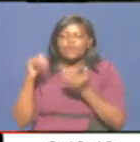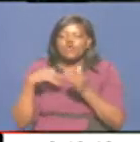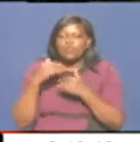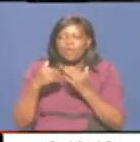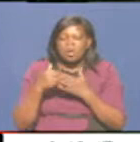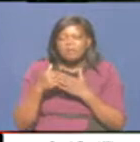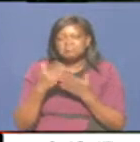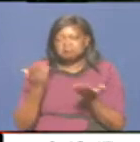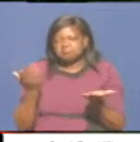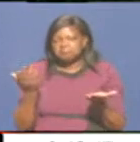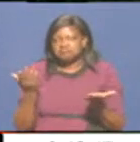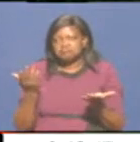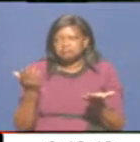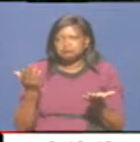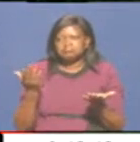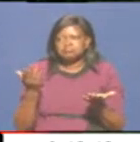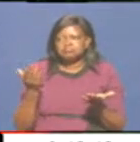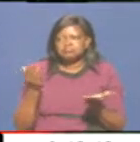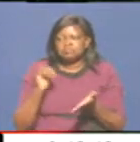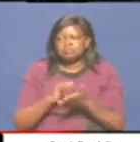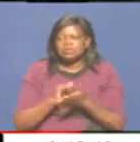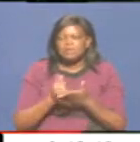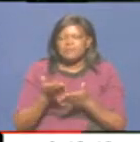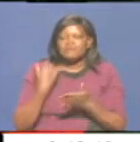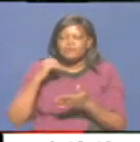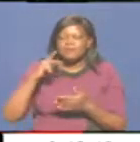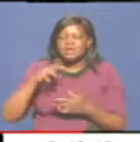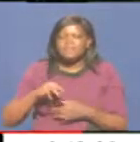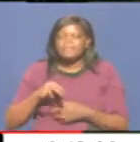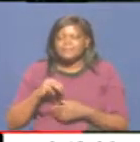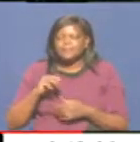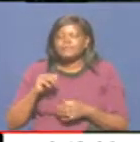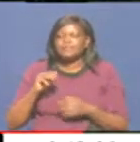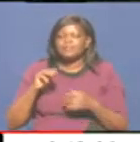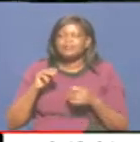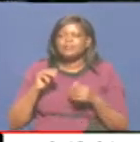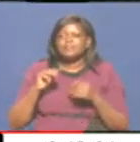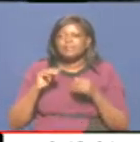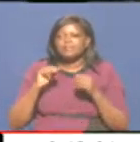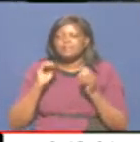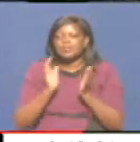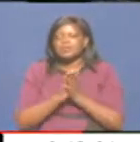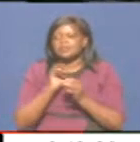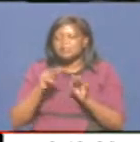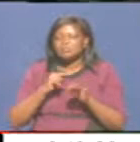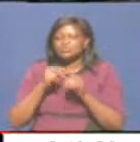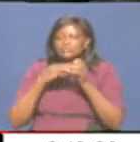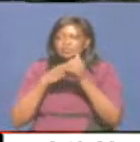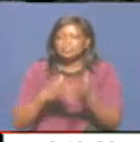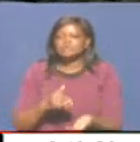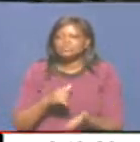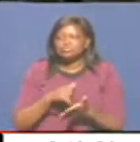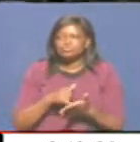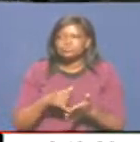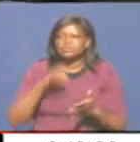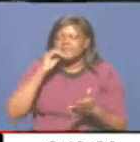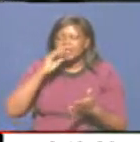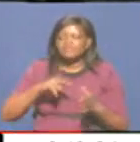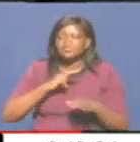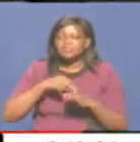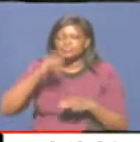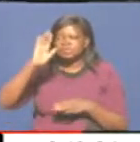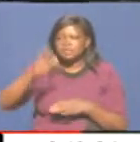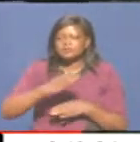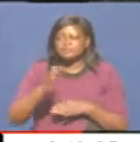almost guaranteed, the former Prime Minister and ODM leader Raila Odinga, and other national leaders, including the Speakers of National Assembly, Justin